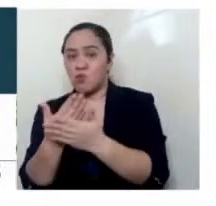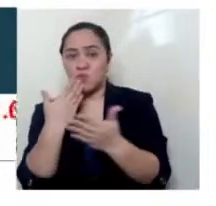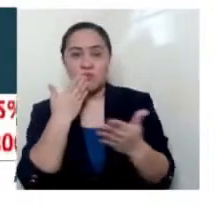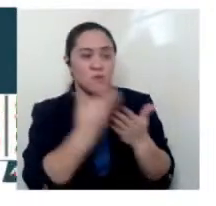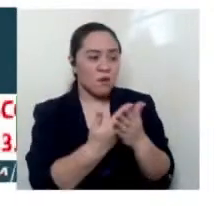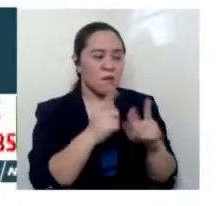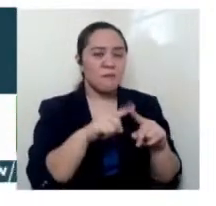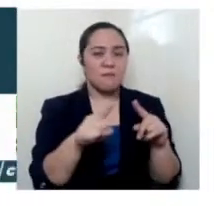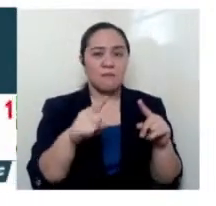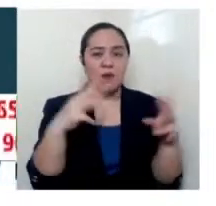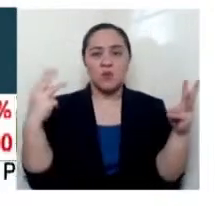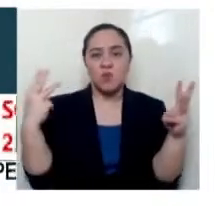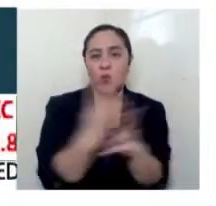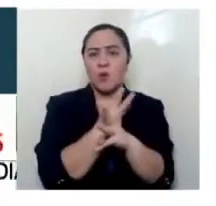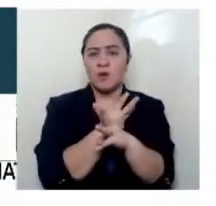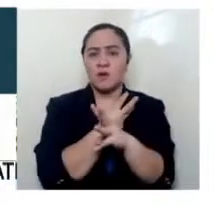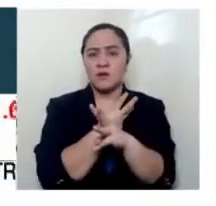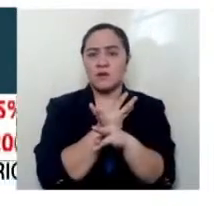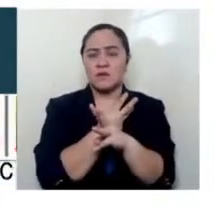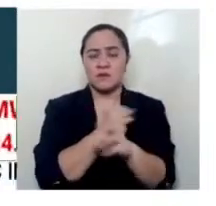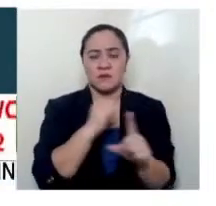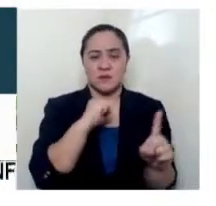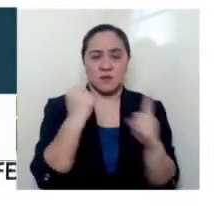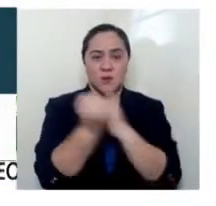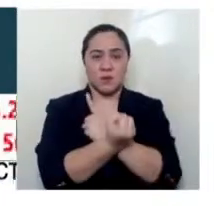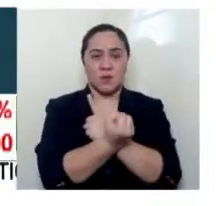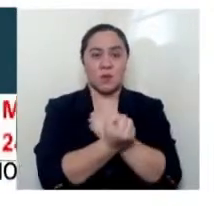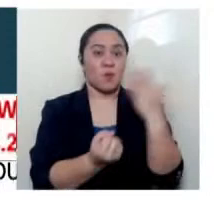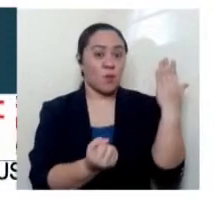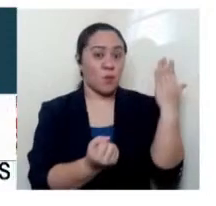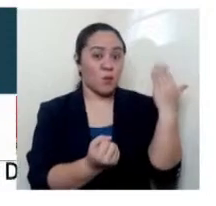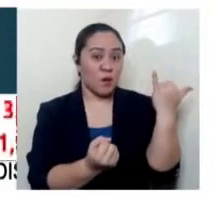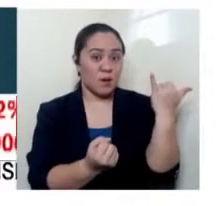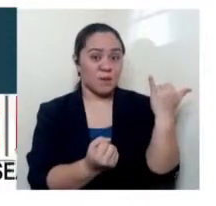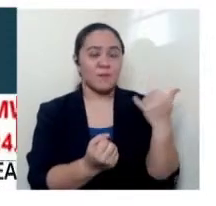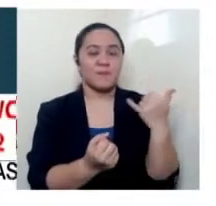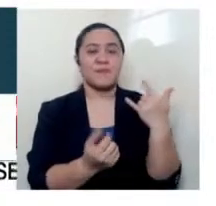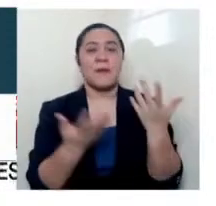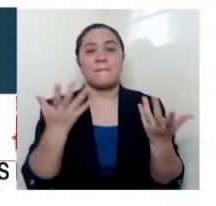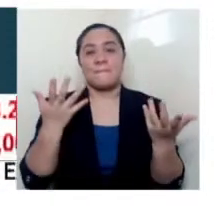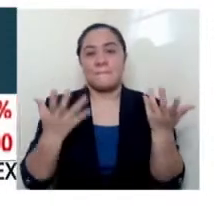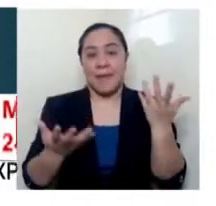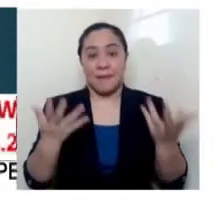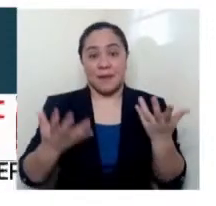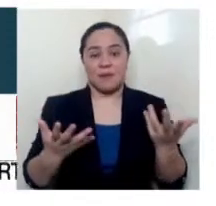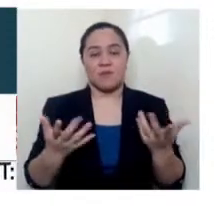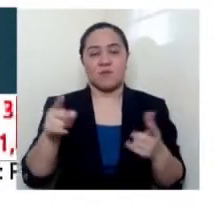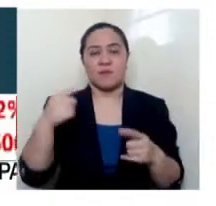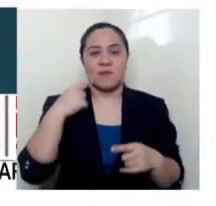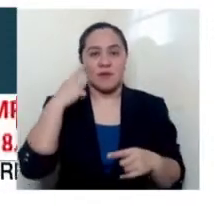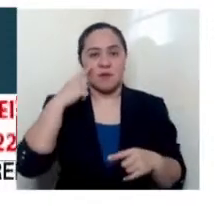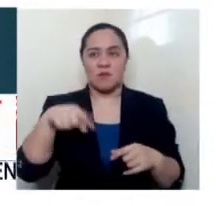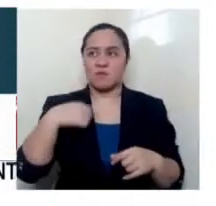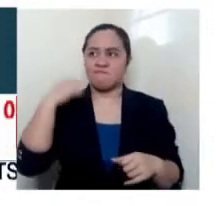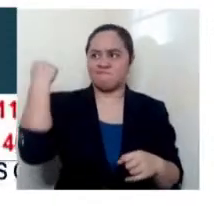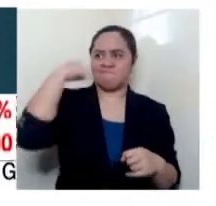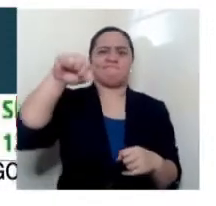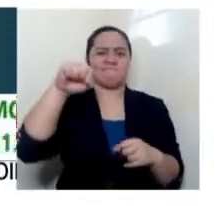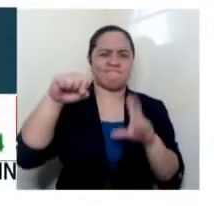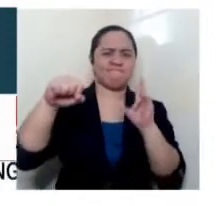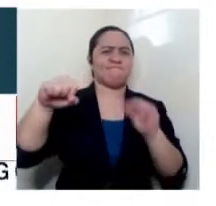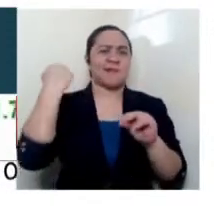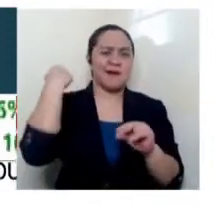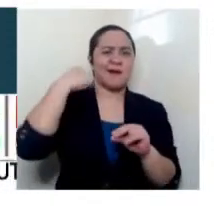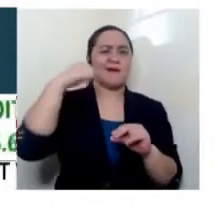natin yung situation, no? Kasi bukod doon sa baka mas lalong magmatigas. Alam mo naman yung ibang tao, Carmina,